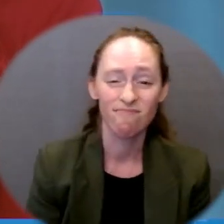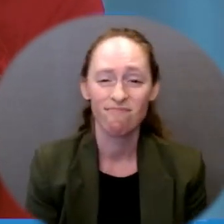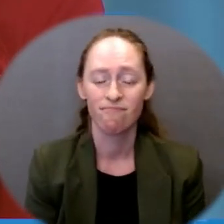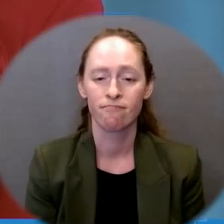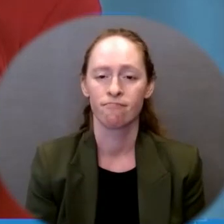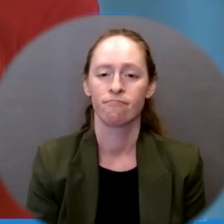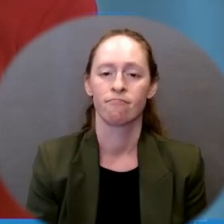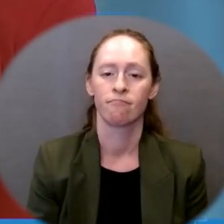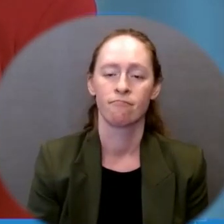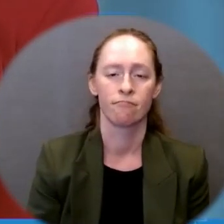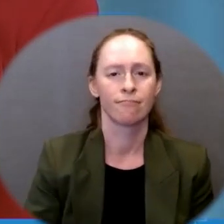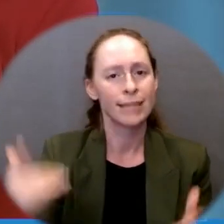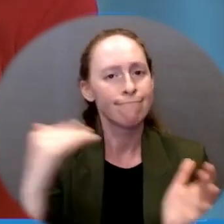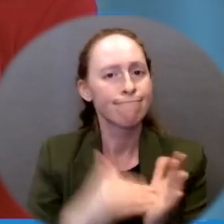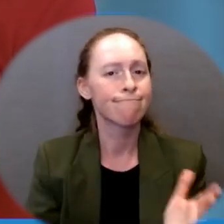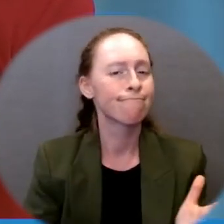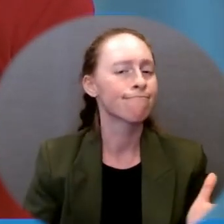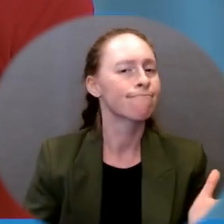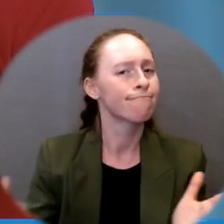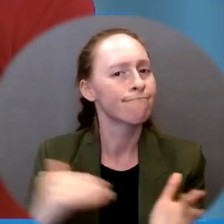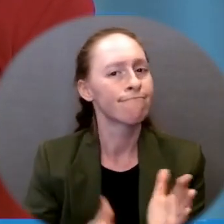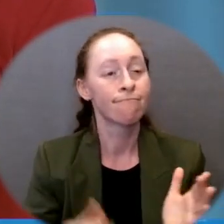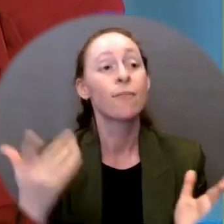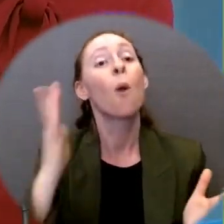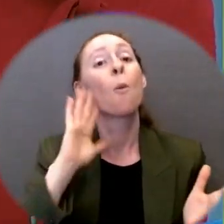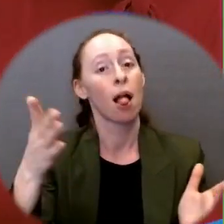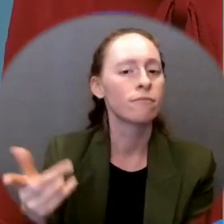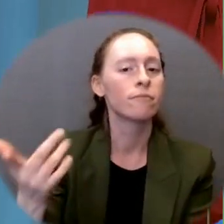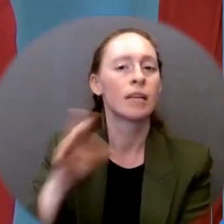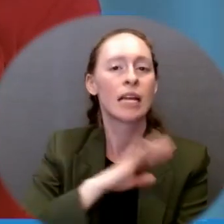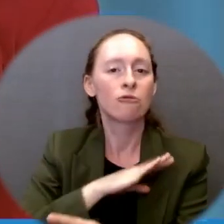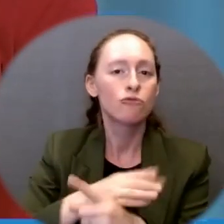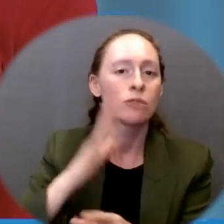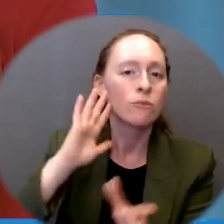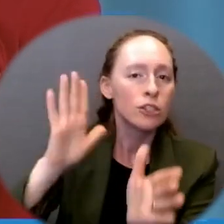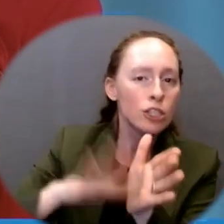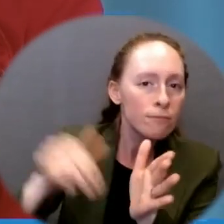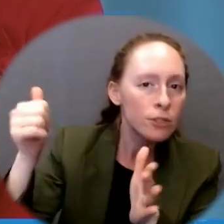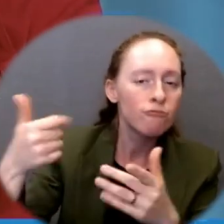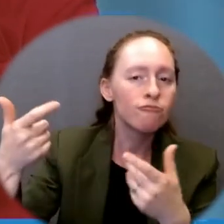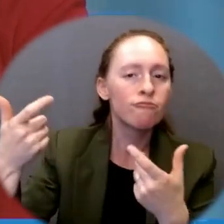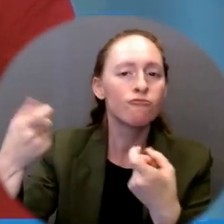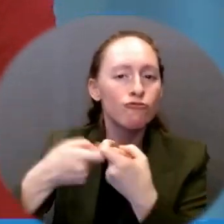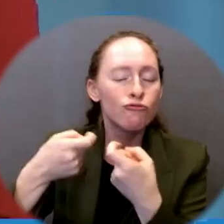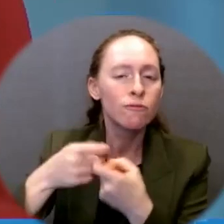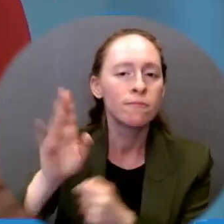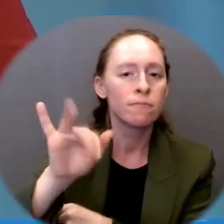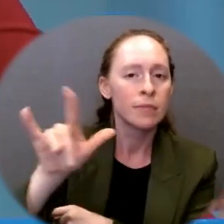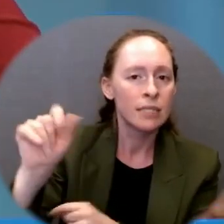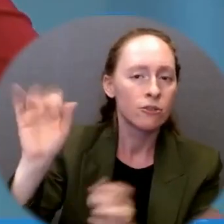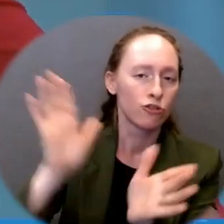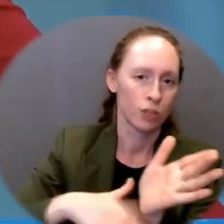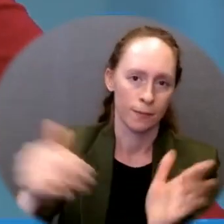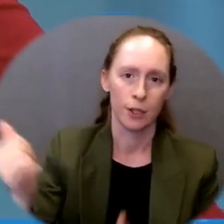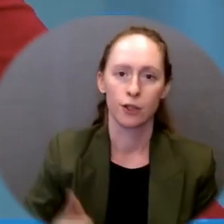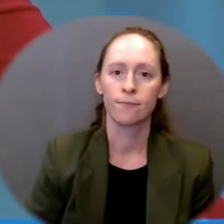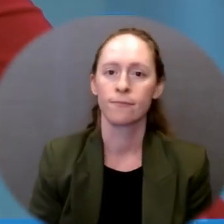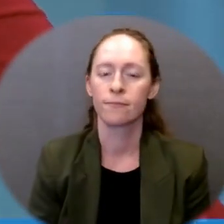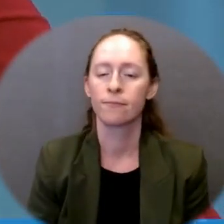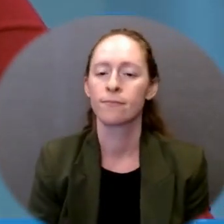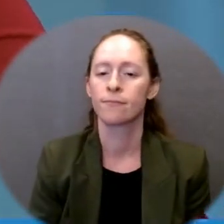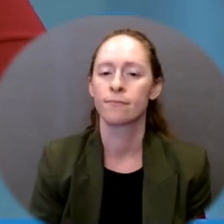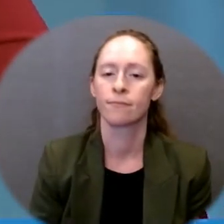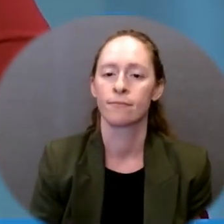many times, you've heard the president say it many times, it is going to lower costs. And it is one of the most historic investment to